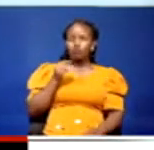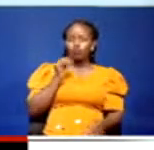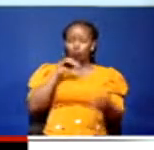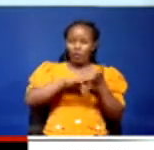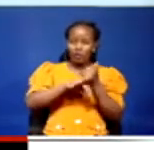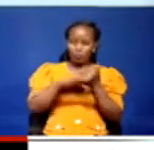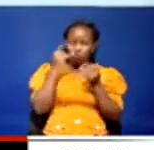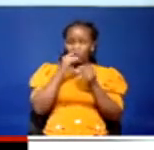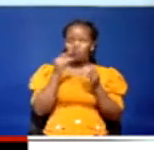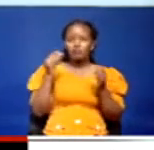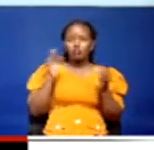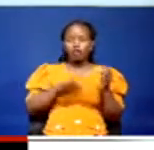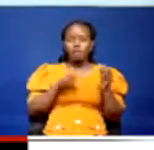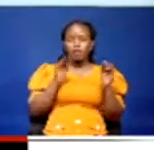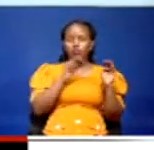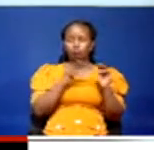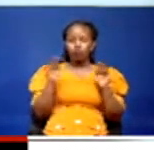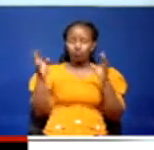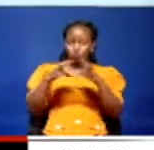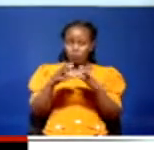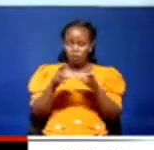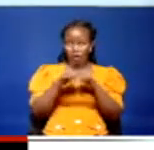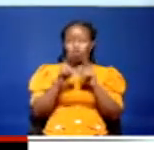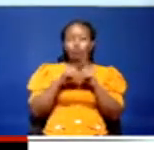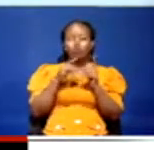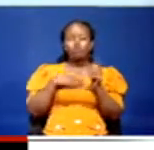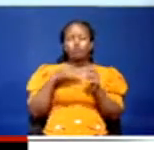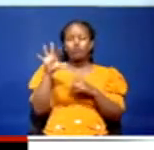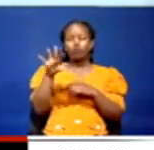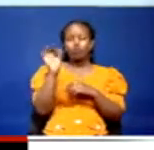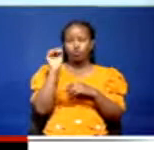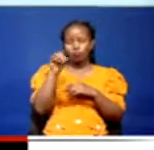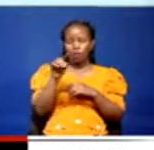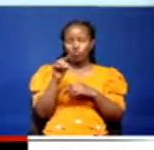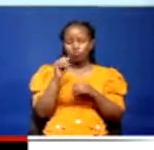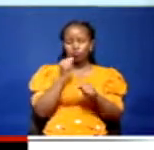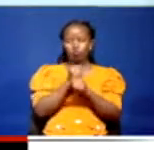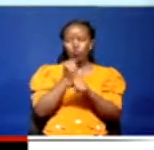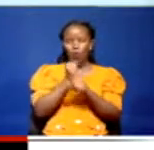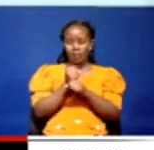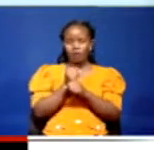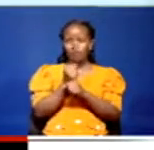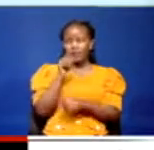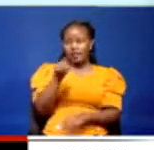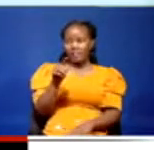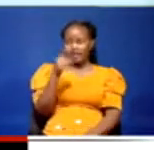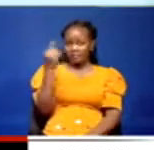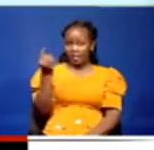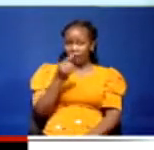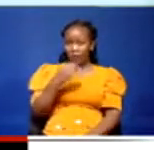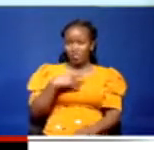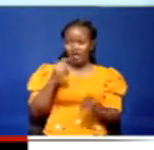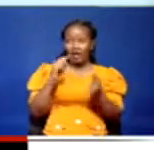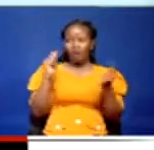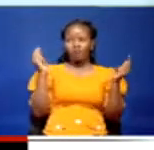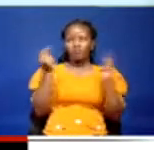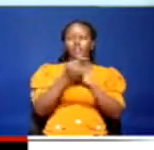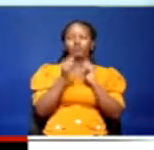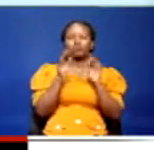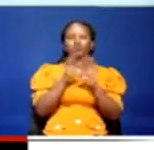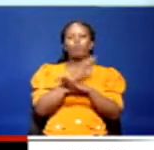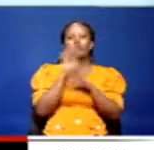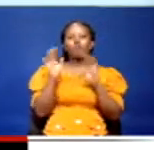and I believe in you, and I'll give one of you to come and work with me. That alone has been the game changer. You've seen governors,